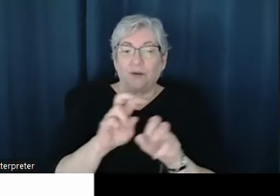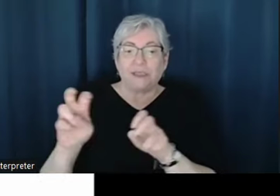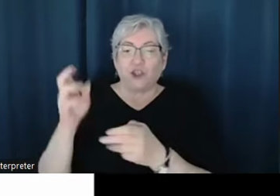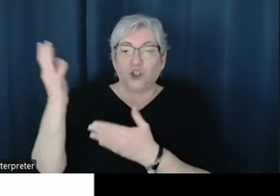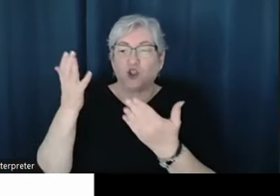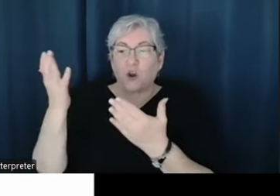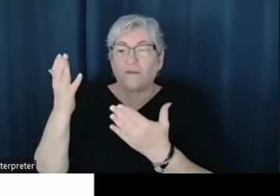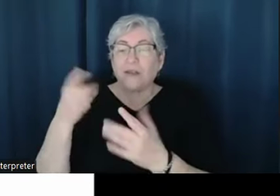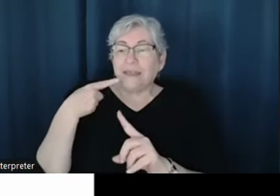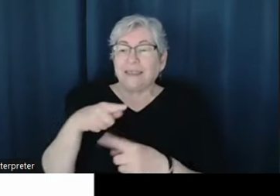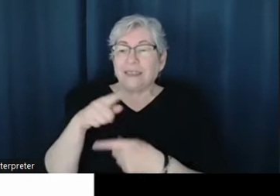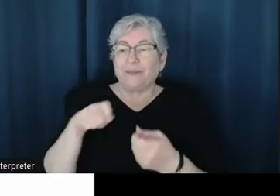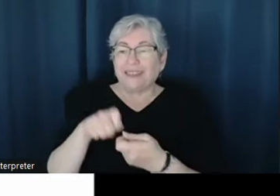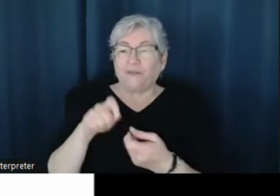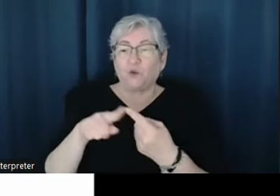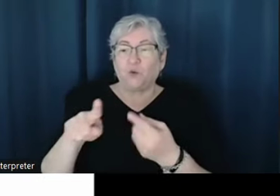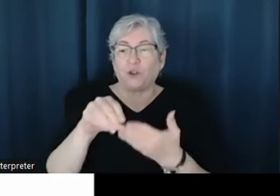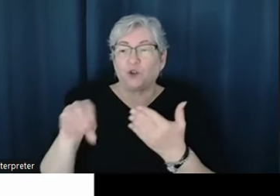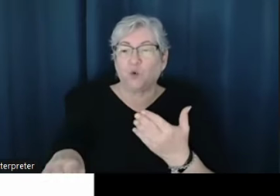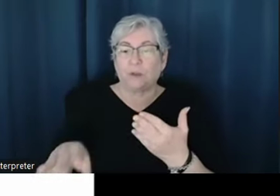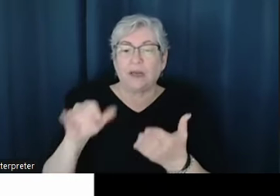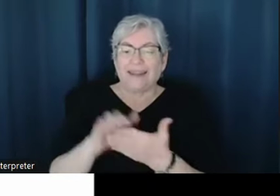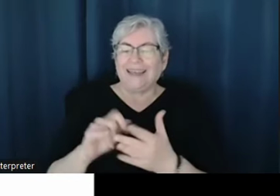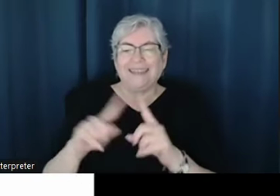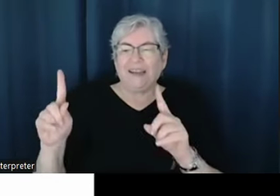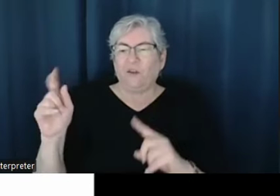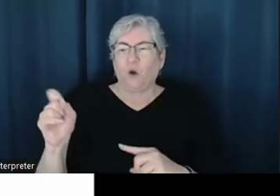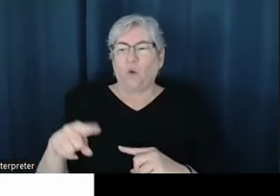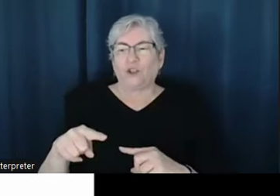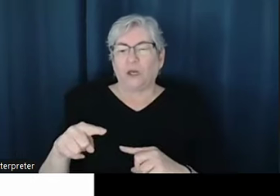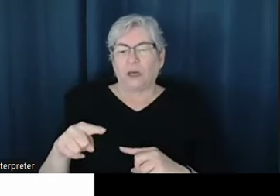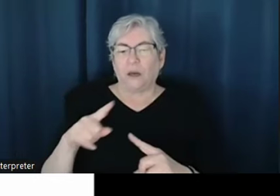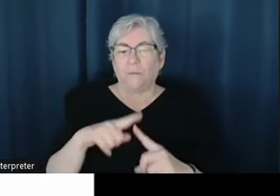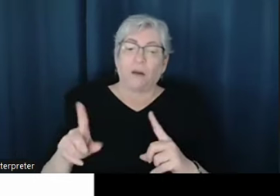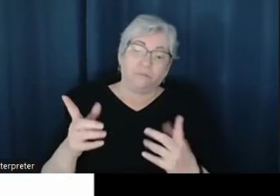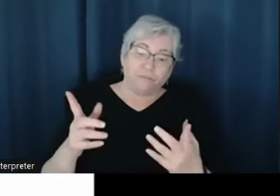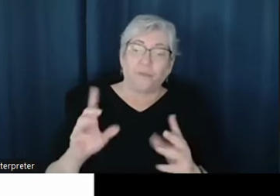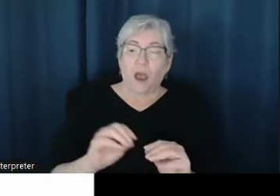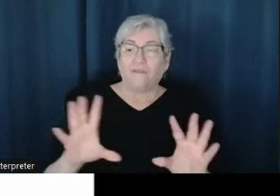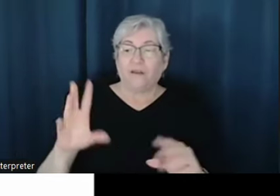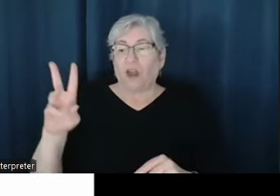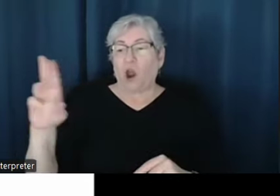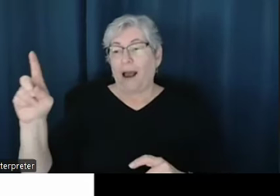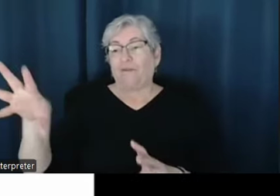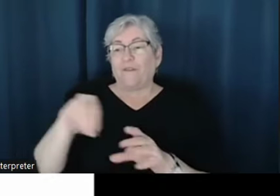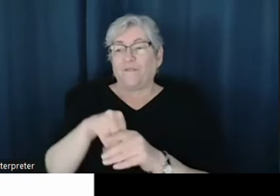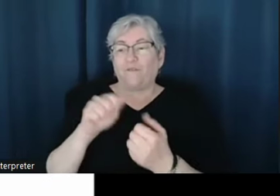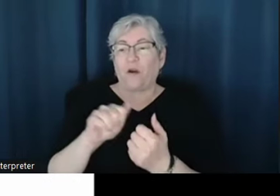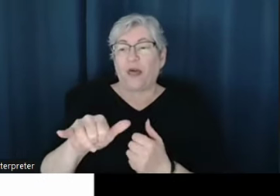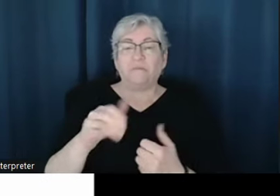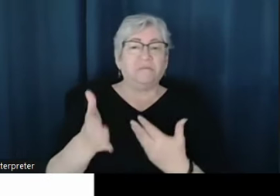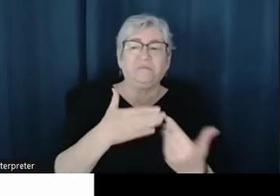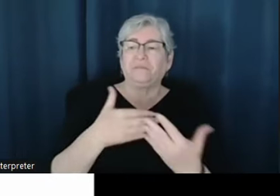the specific services to the student, that's a different question. But obviously VR would still need to be involved in that. Even if they're